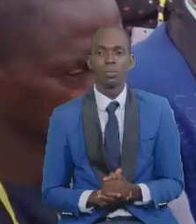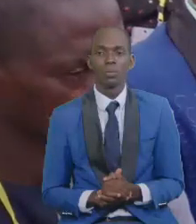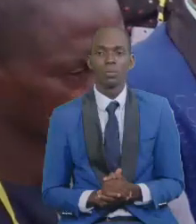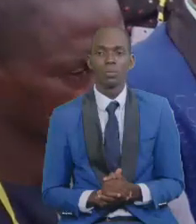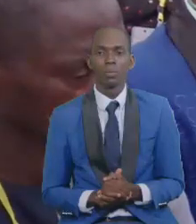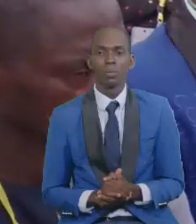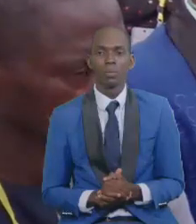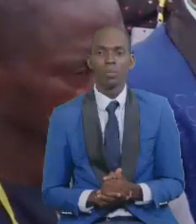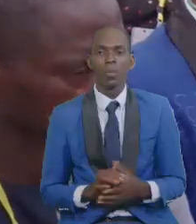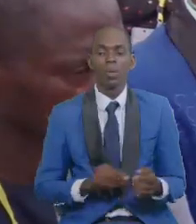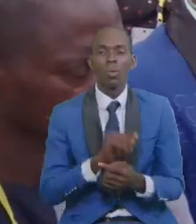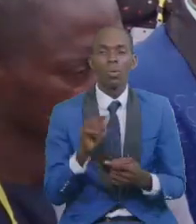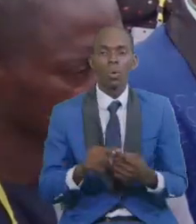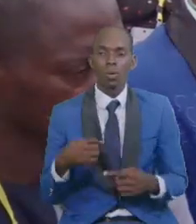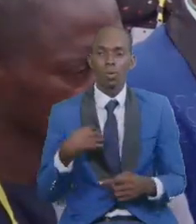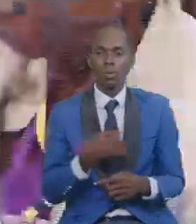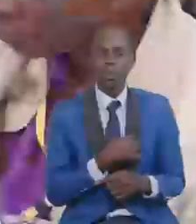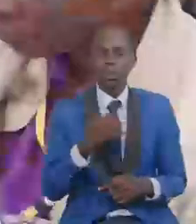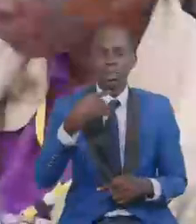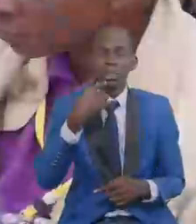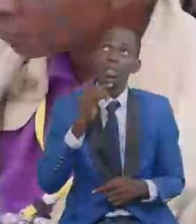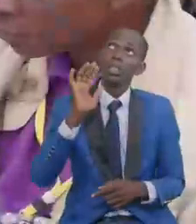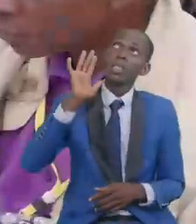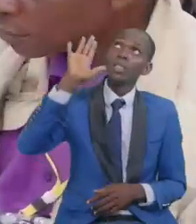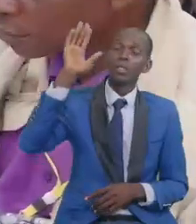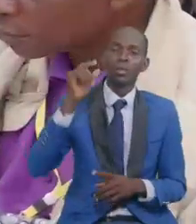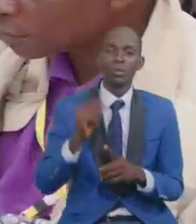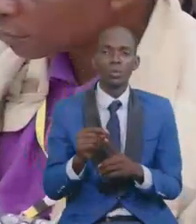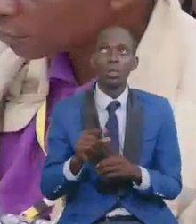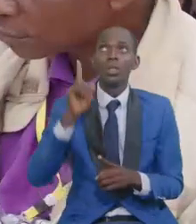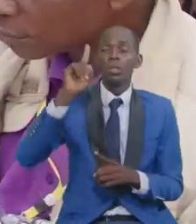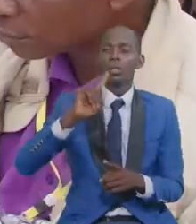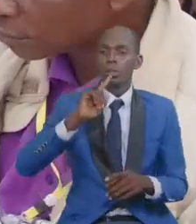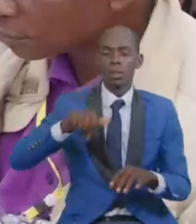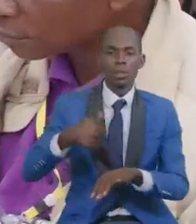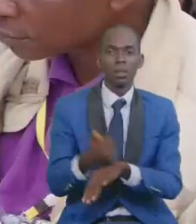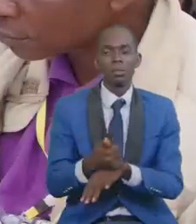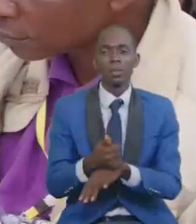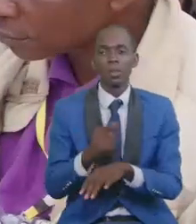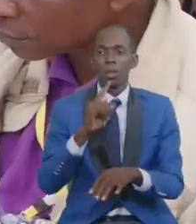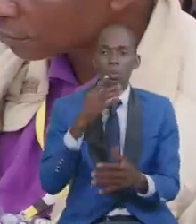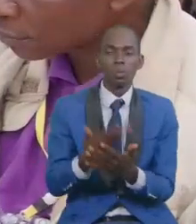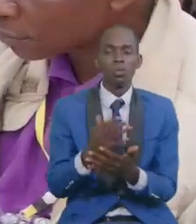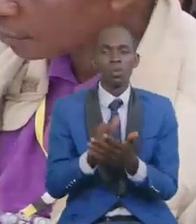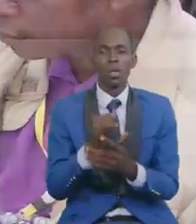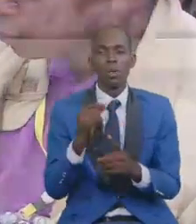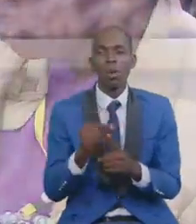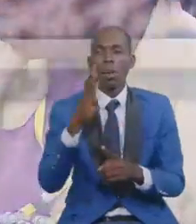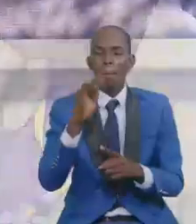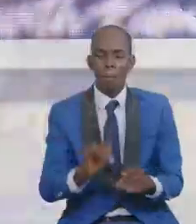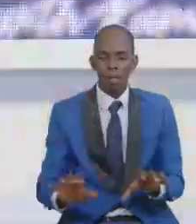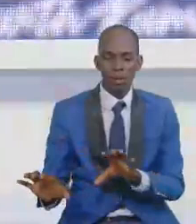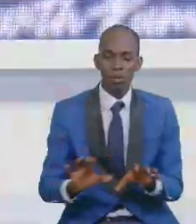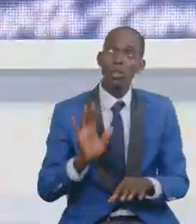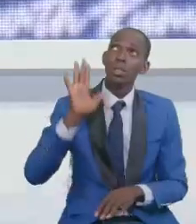When we speak his word, he confirms that word by doing his work through